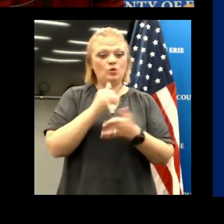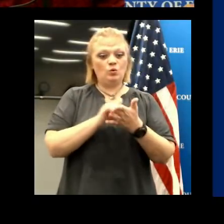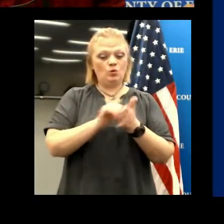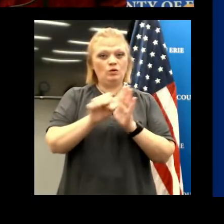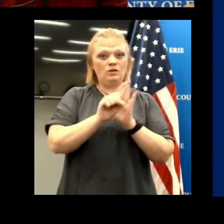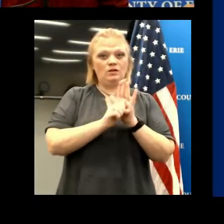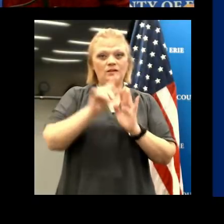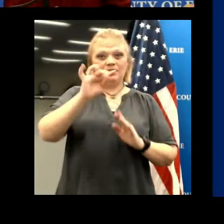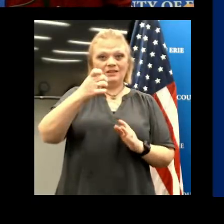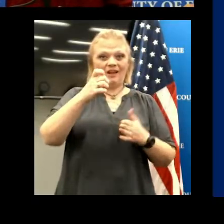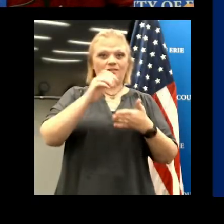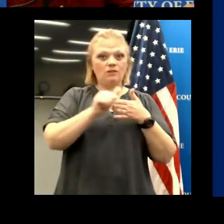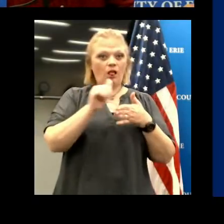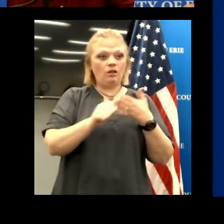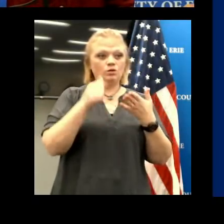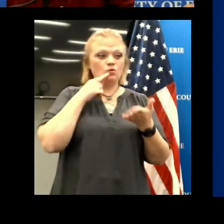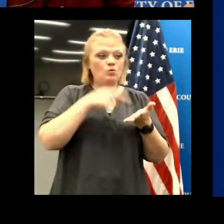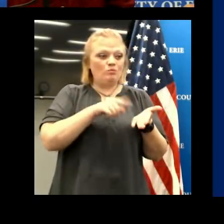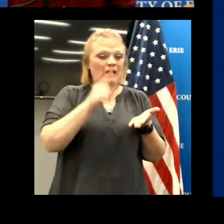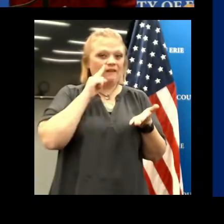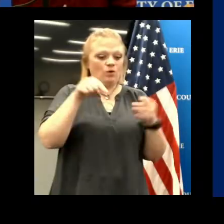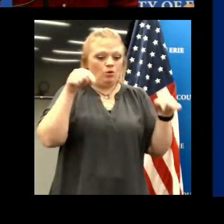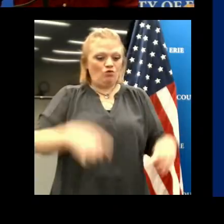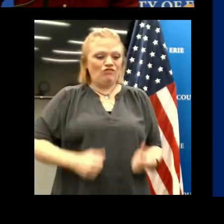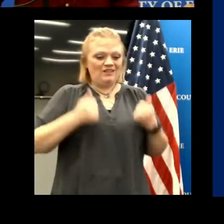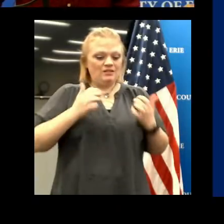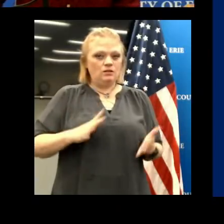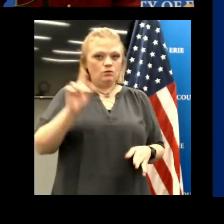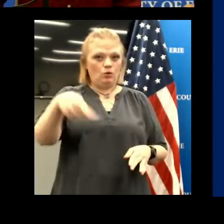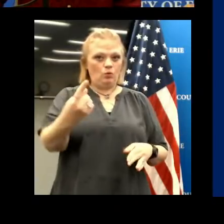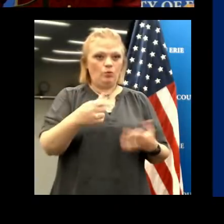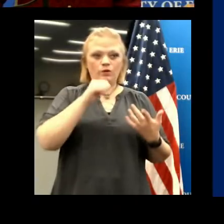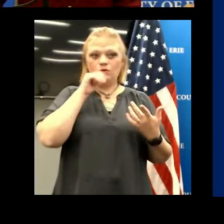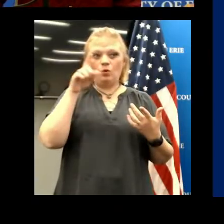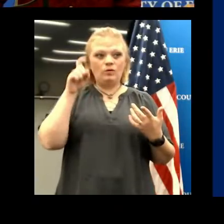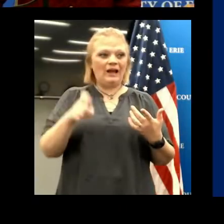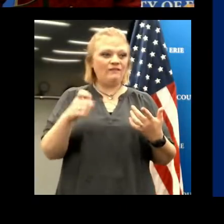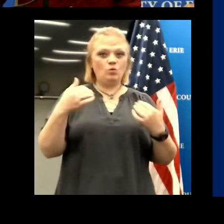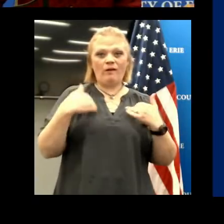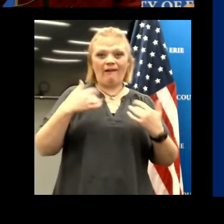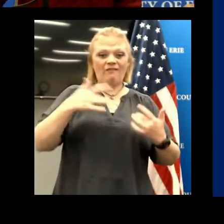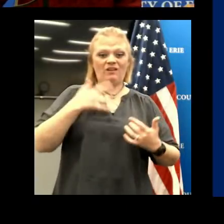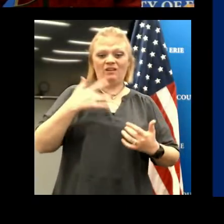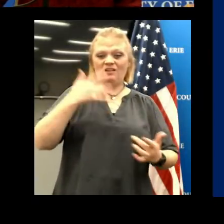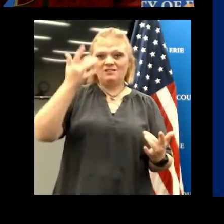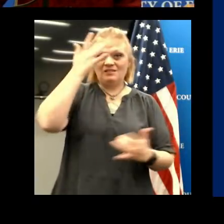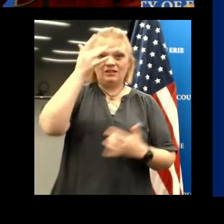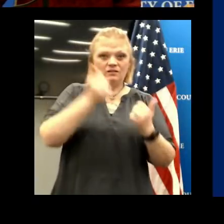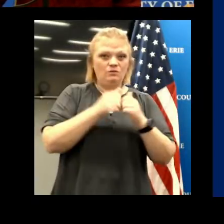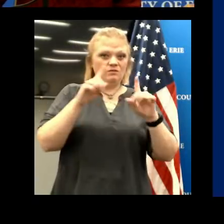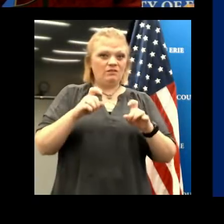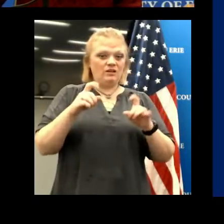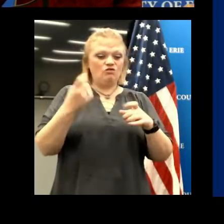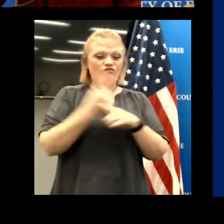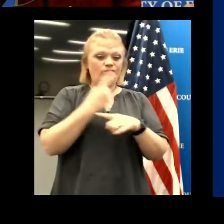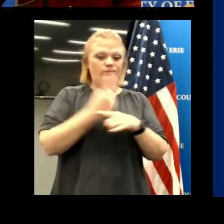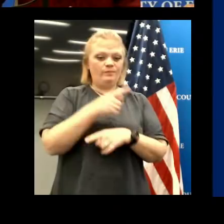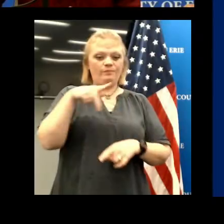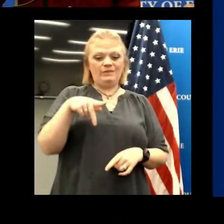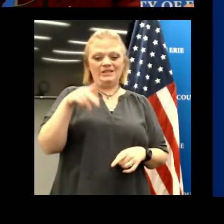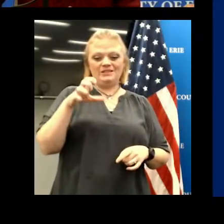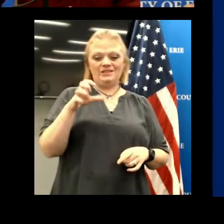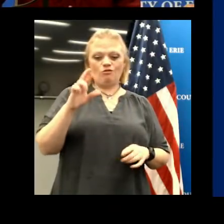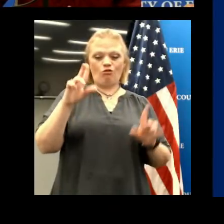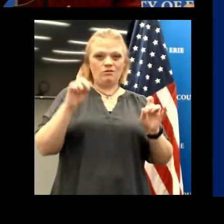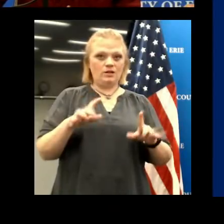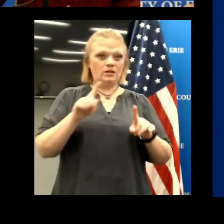for residents of New York State to get tested. You don't have to have symptoms to get tested with our regular PCR tests. However,